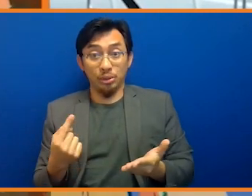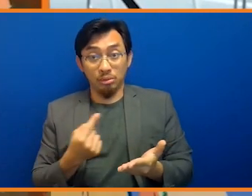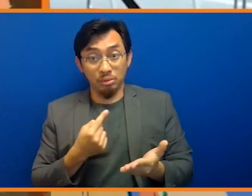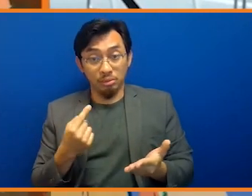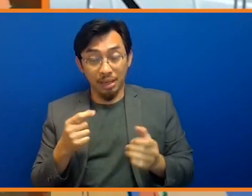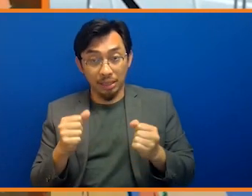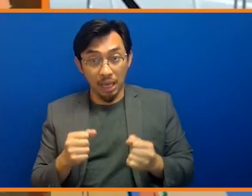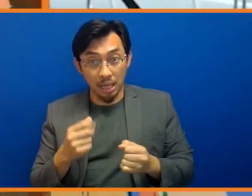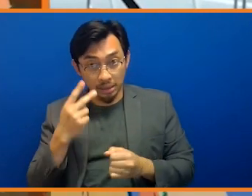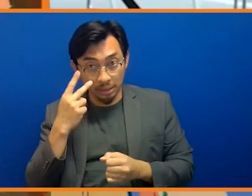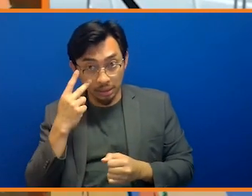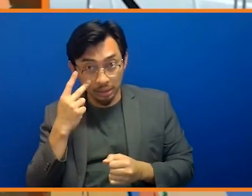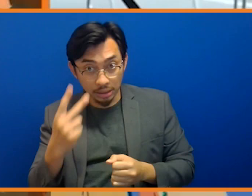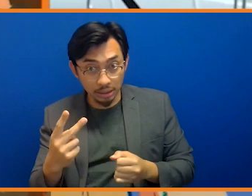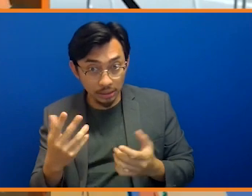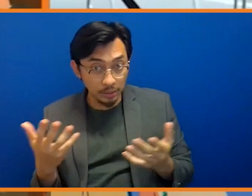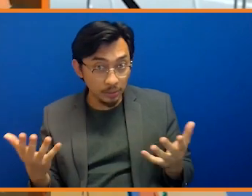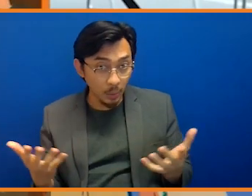can see